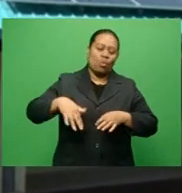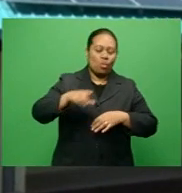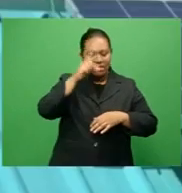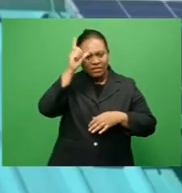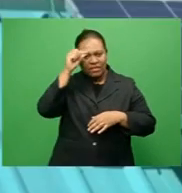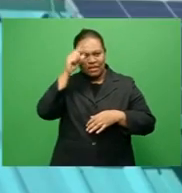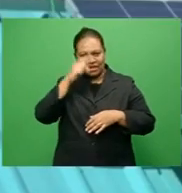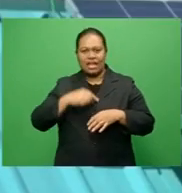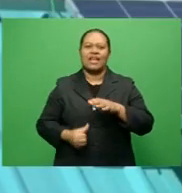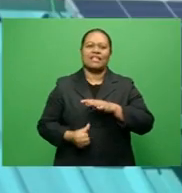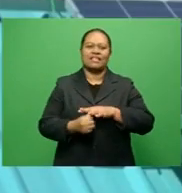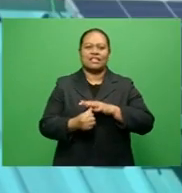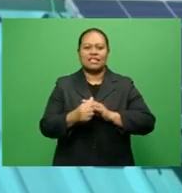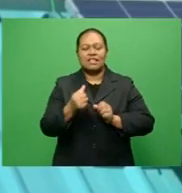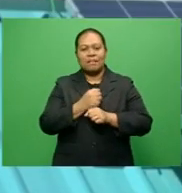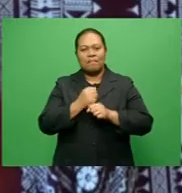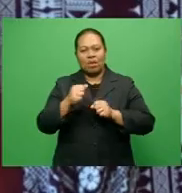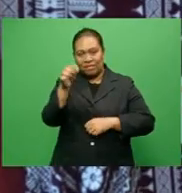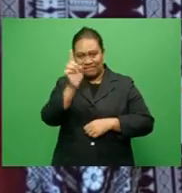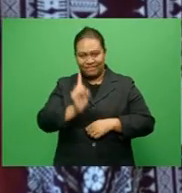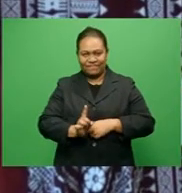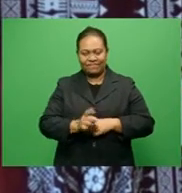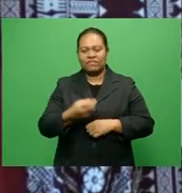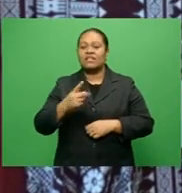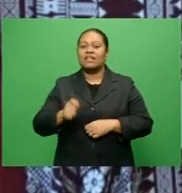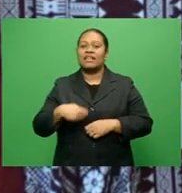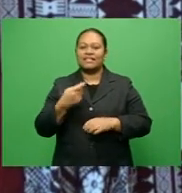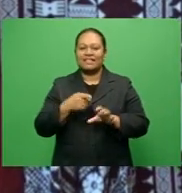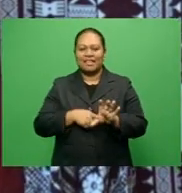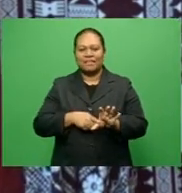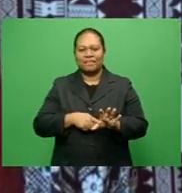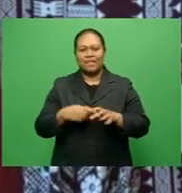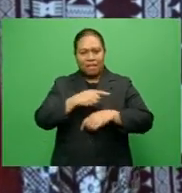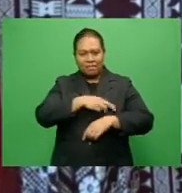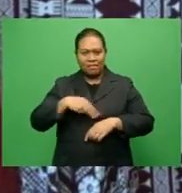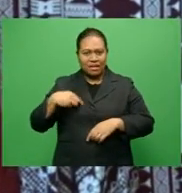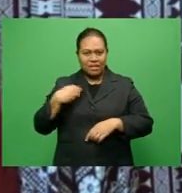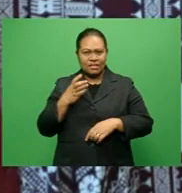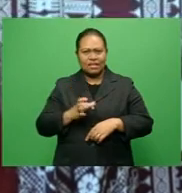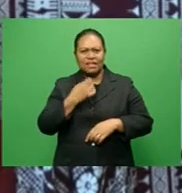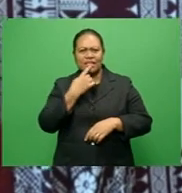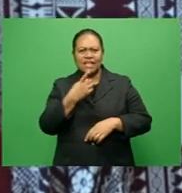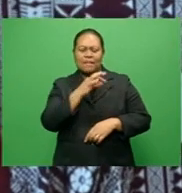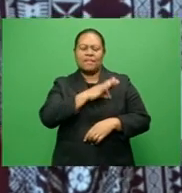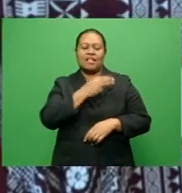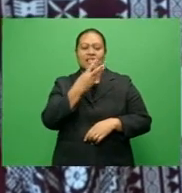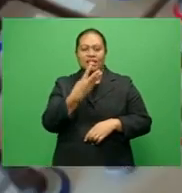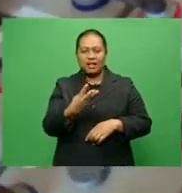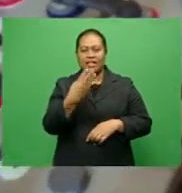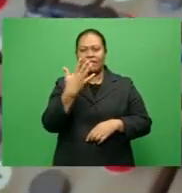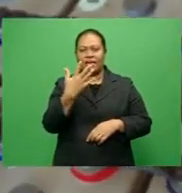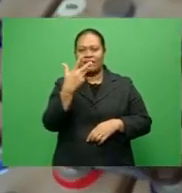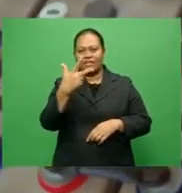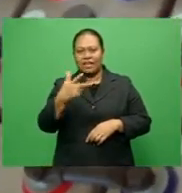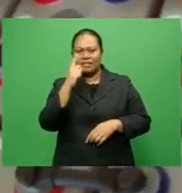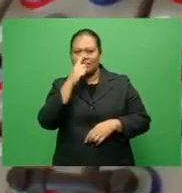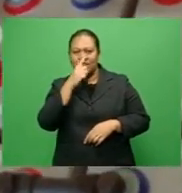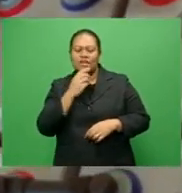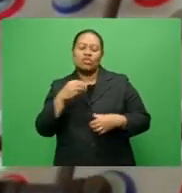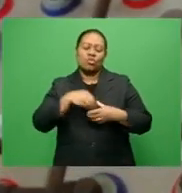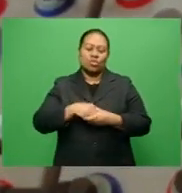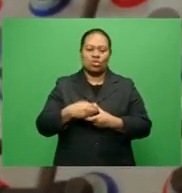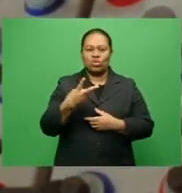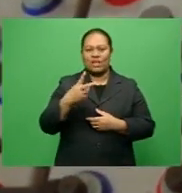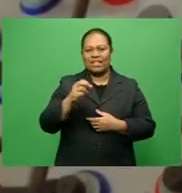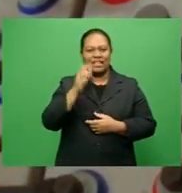the reliable power by 2021. Usumate says the project will benefit 358 people, including